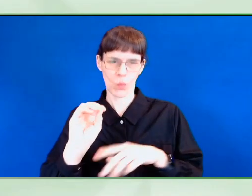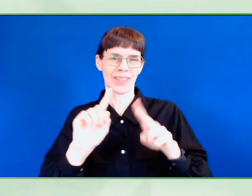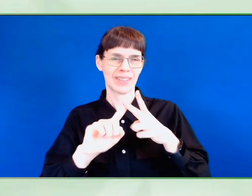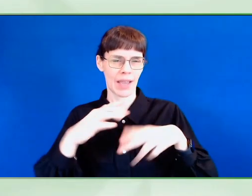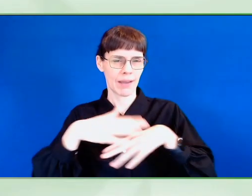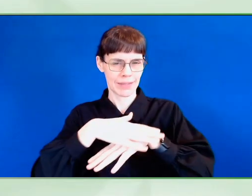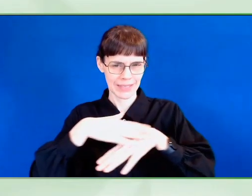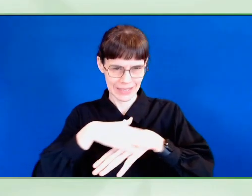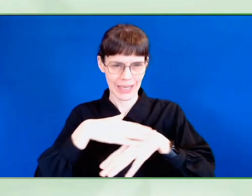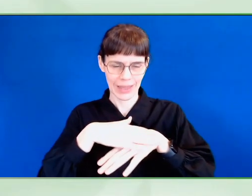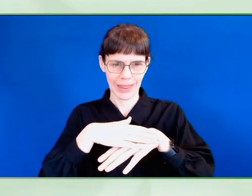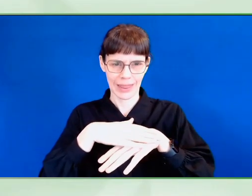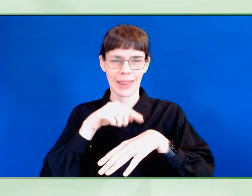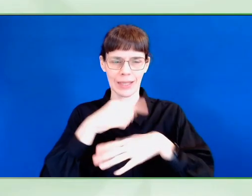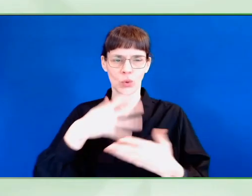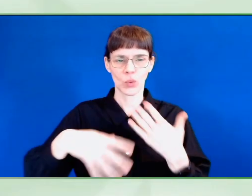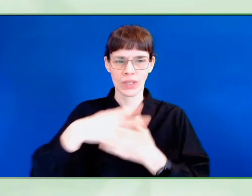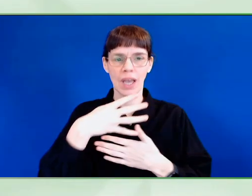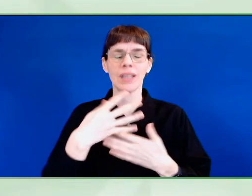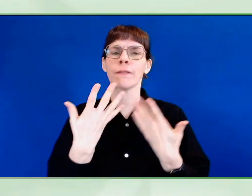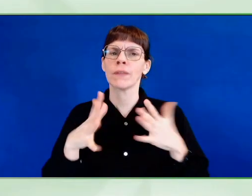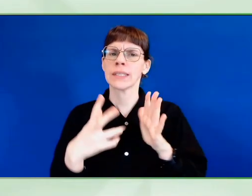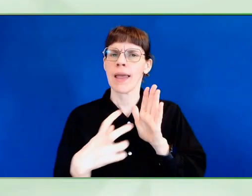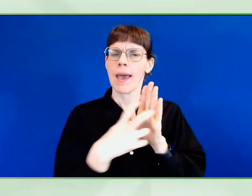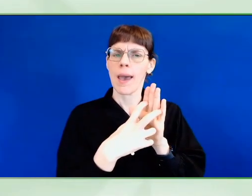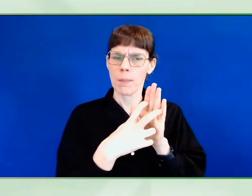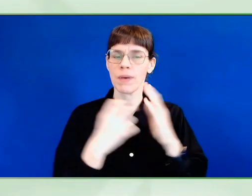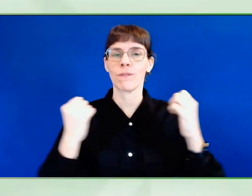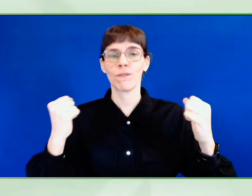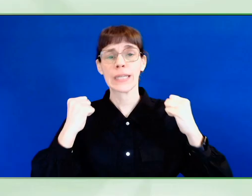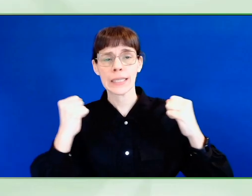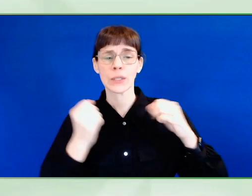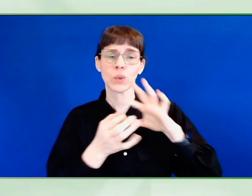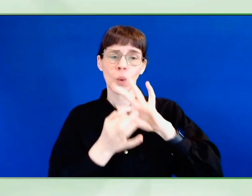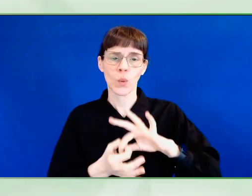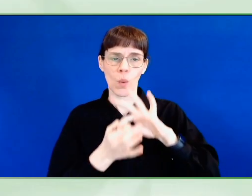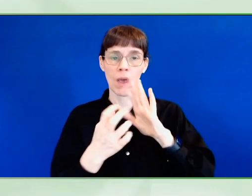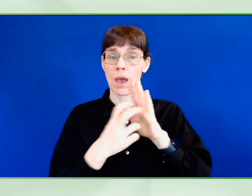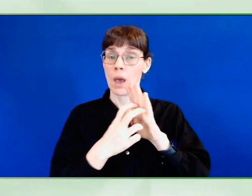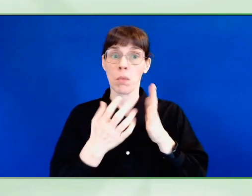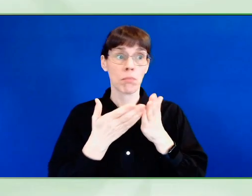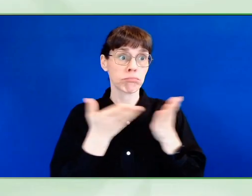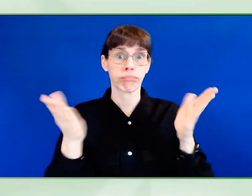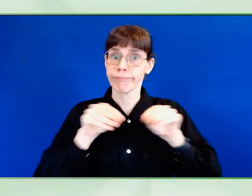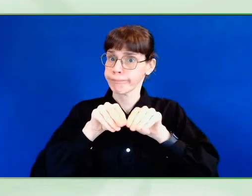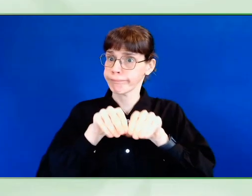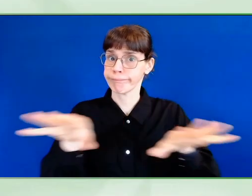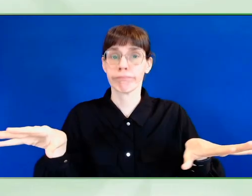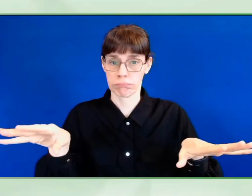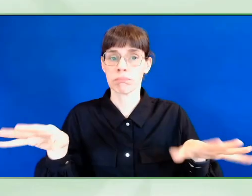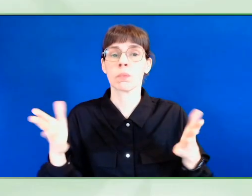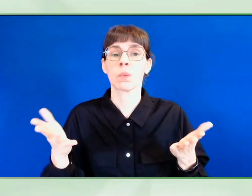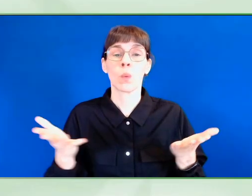is intentionally designed to be a mainstream fitness and yoga app that has been built on the foundation of